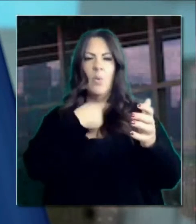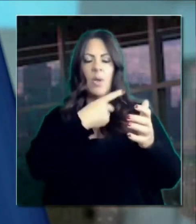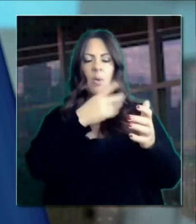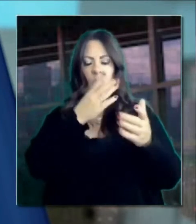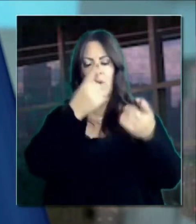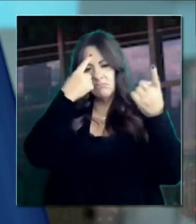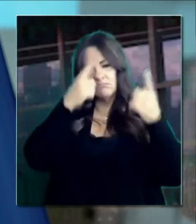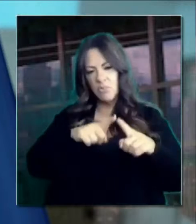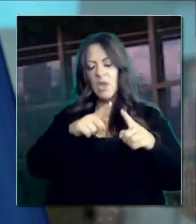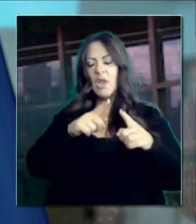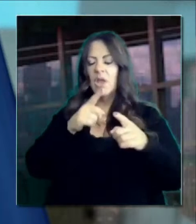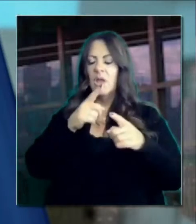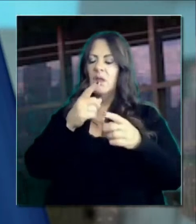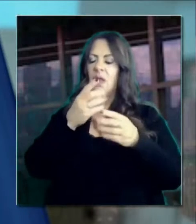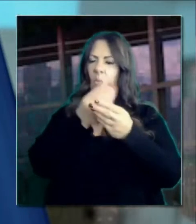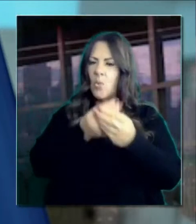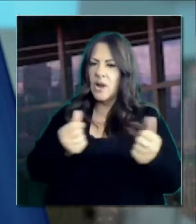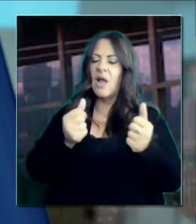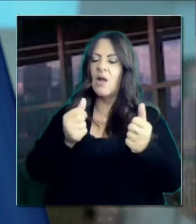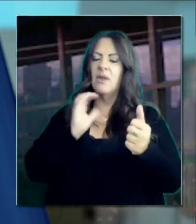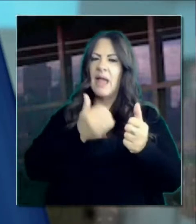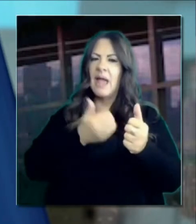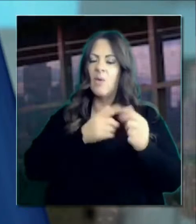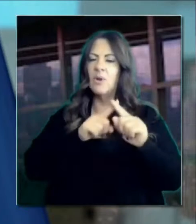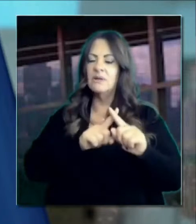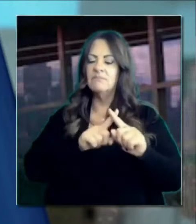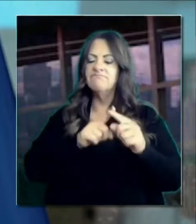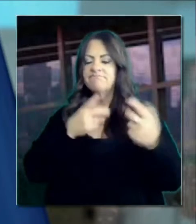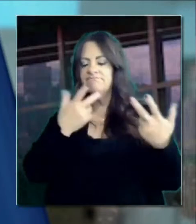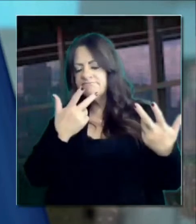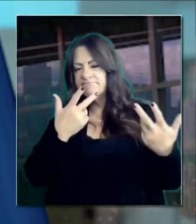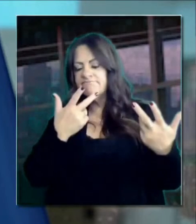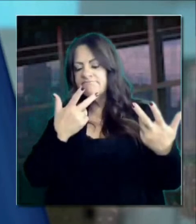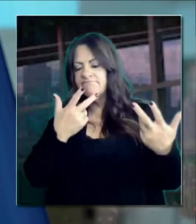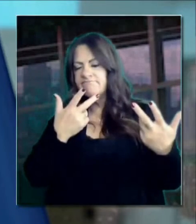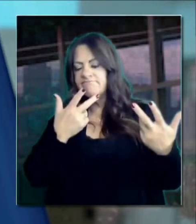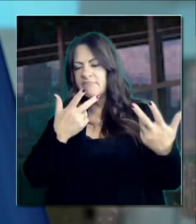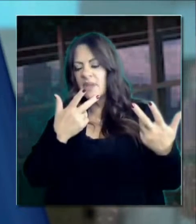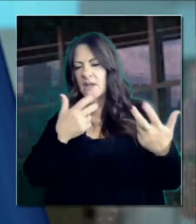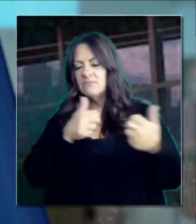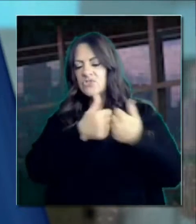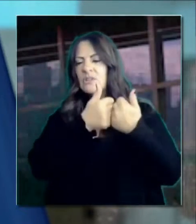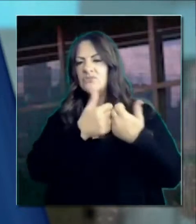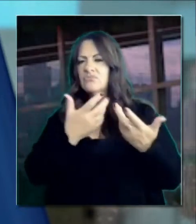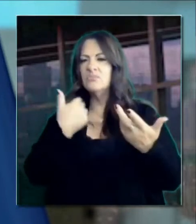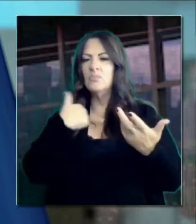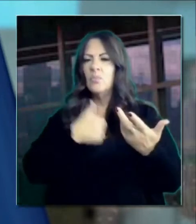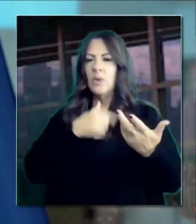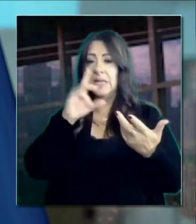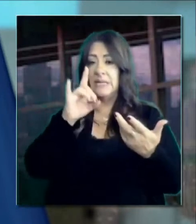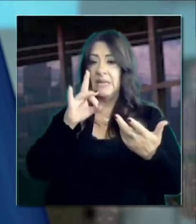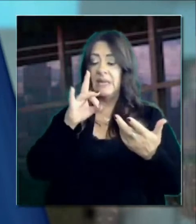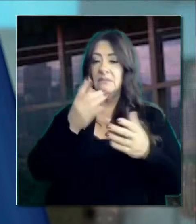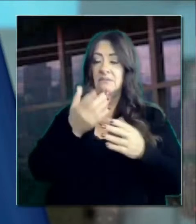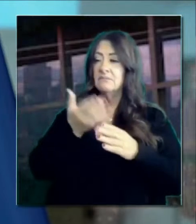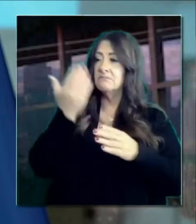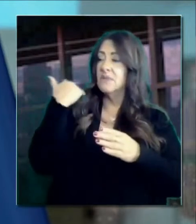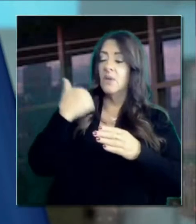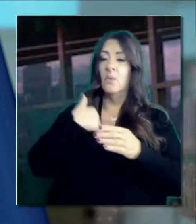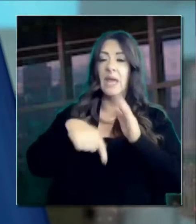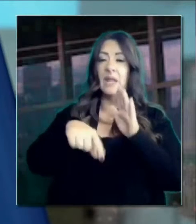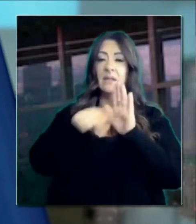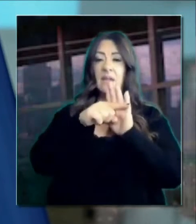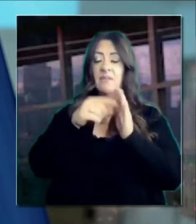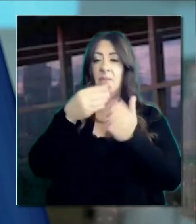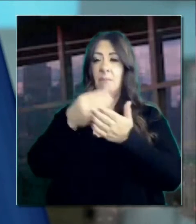also, forgive me, take time to acknowledge, last year we had a shortfall in this state in our public employee unions